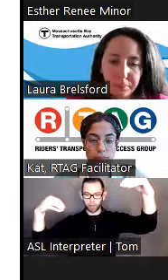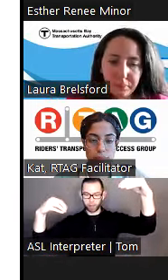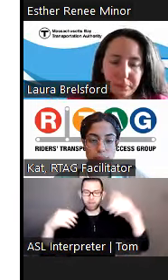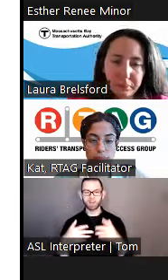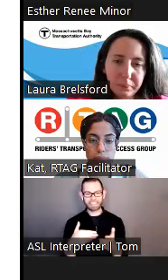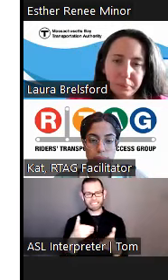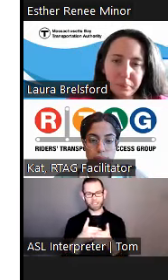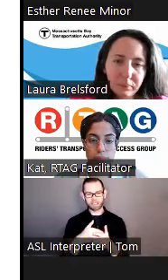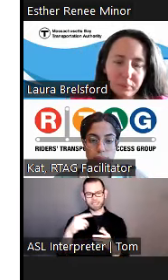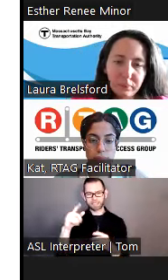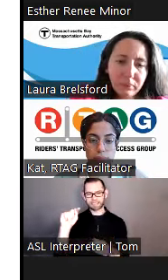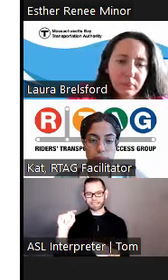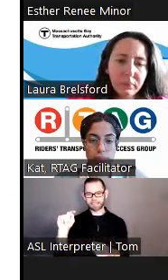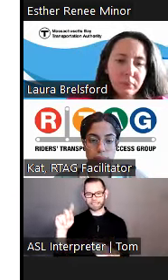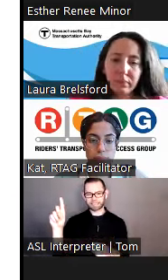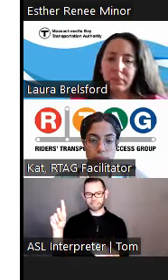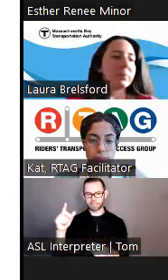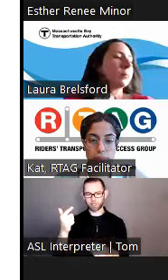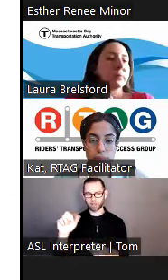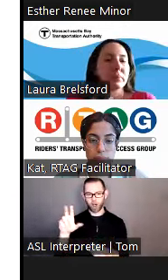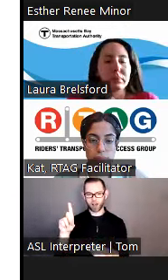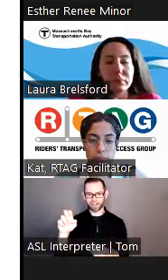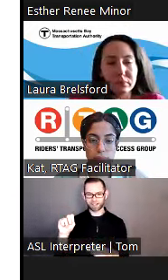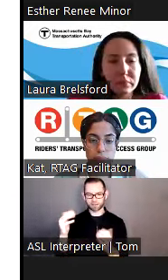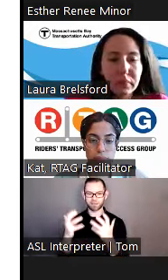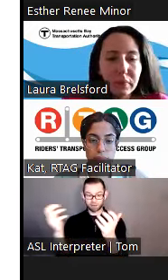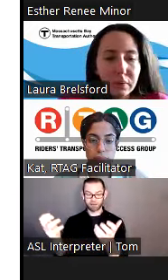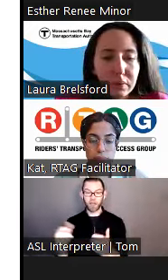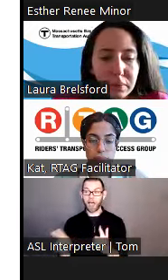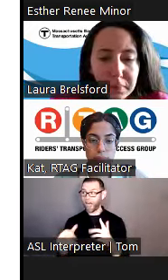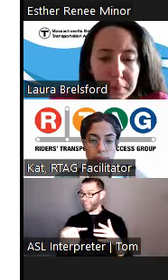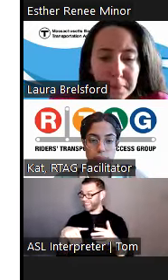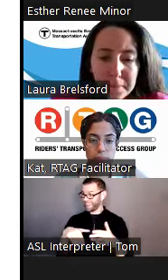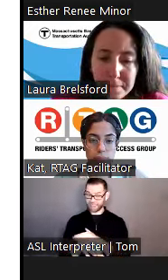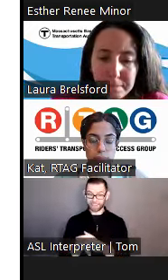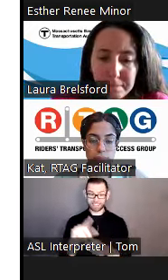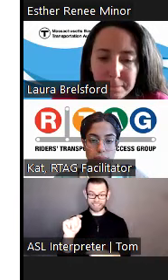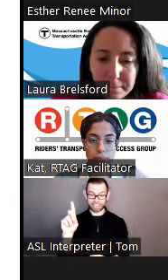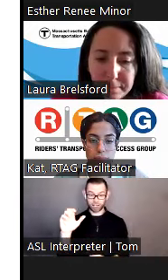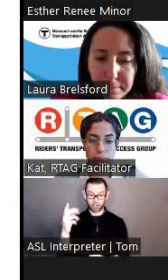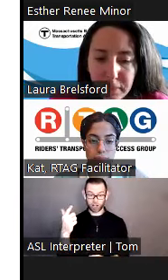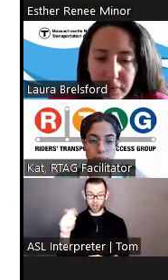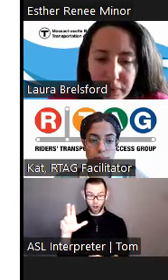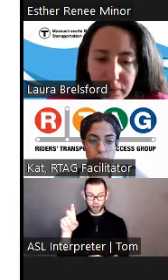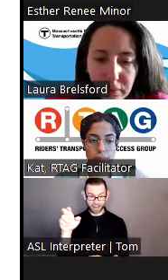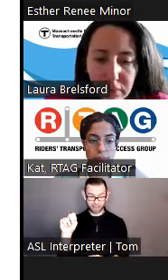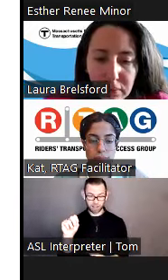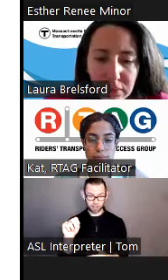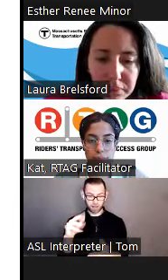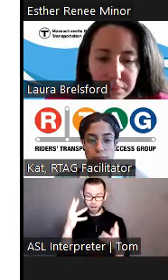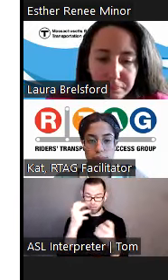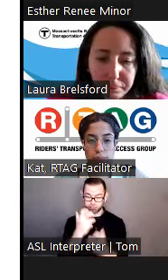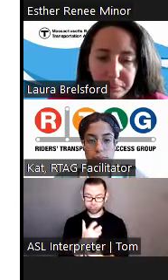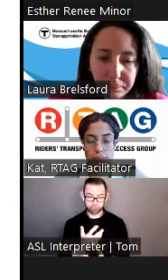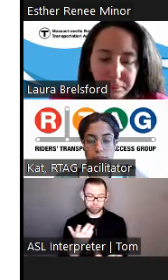Garden. And then once I get into the garden, the lighting is even worse because it's basically pitch black in there. I don't know how